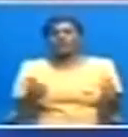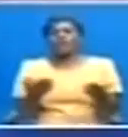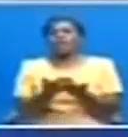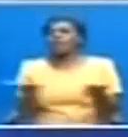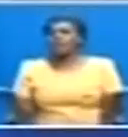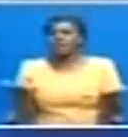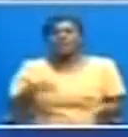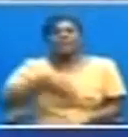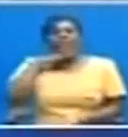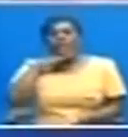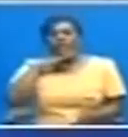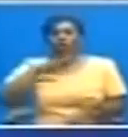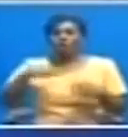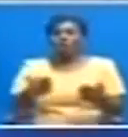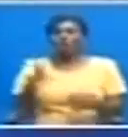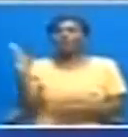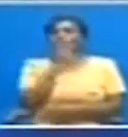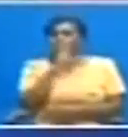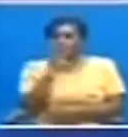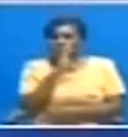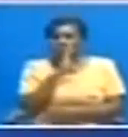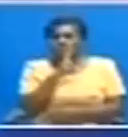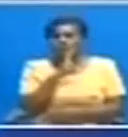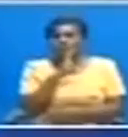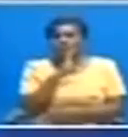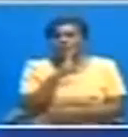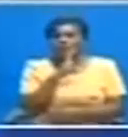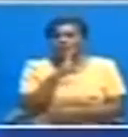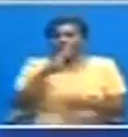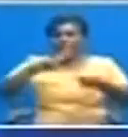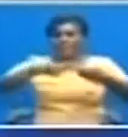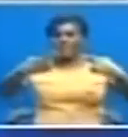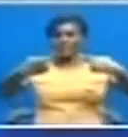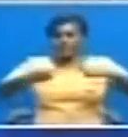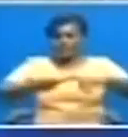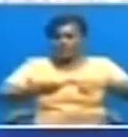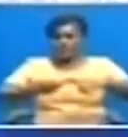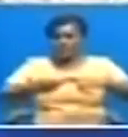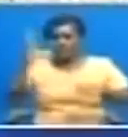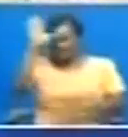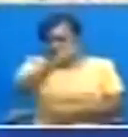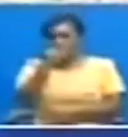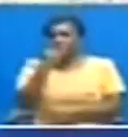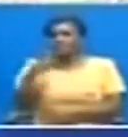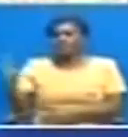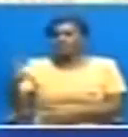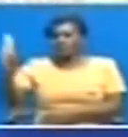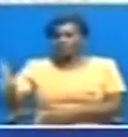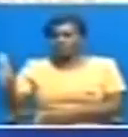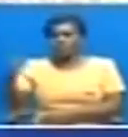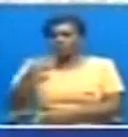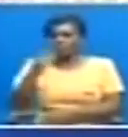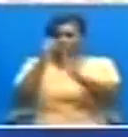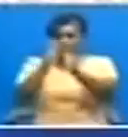any deaths or any threat that is related to lack of food. Residents said most farmers